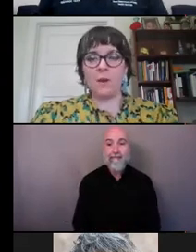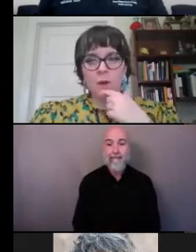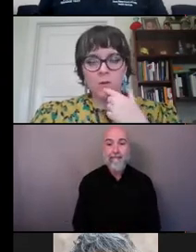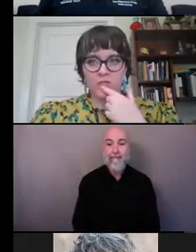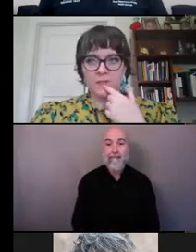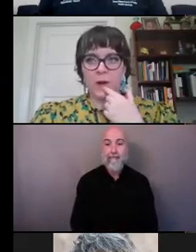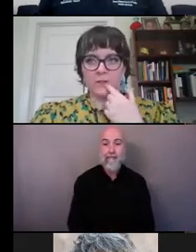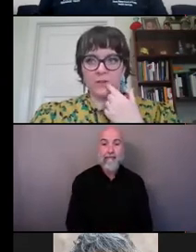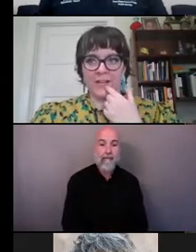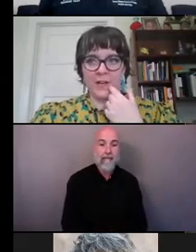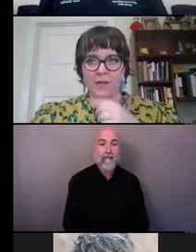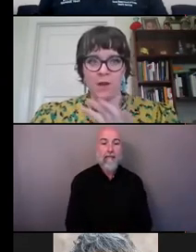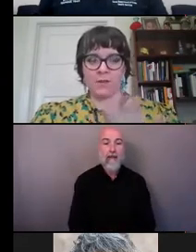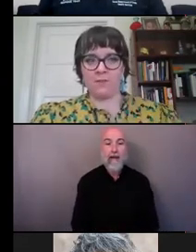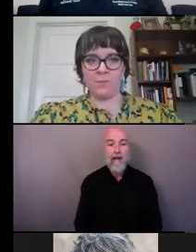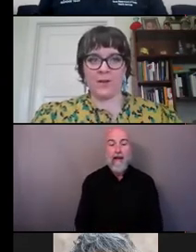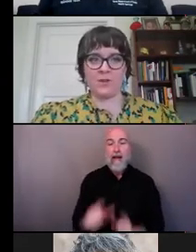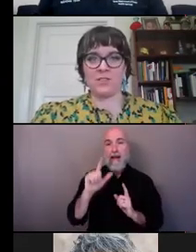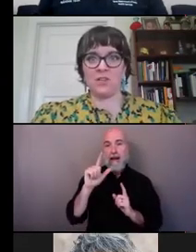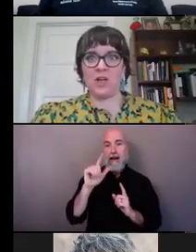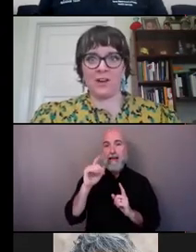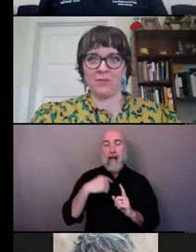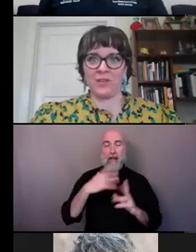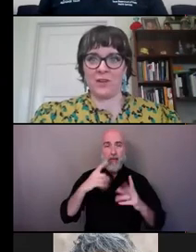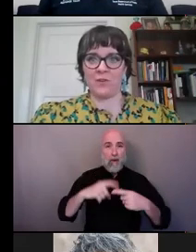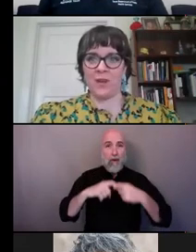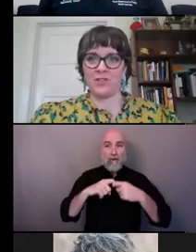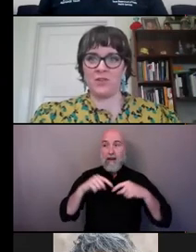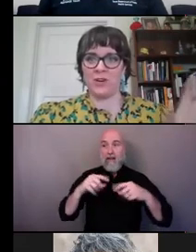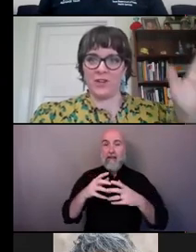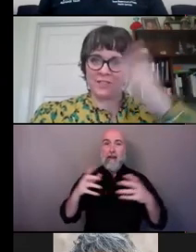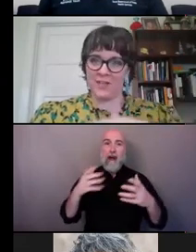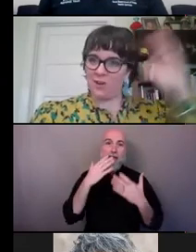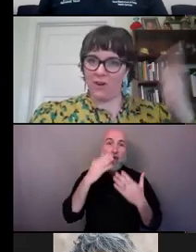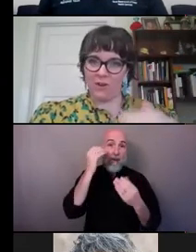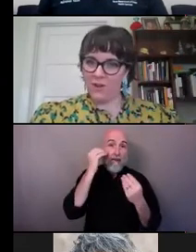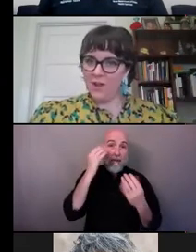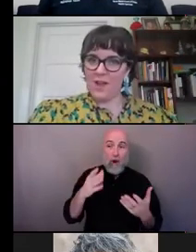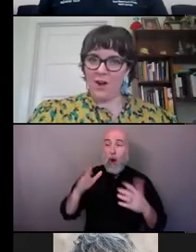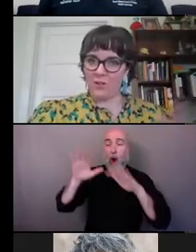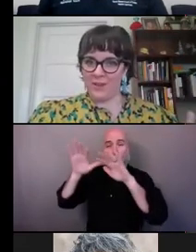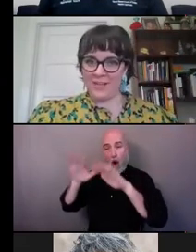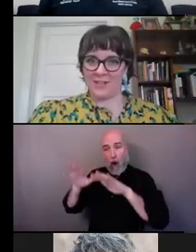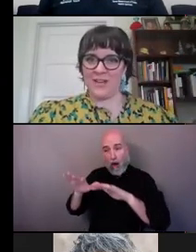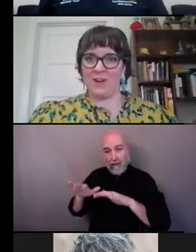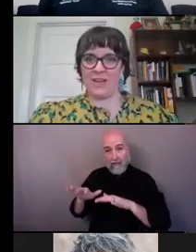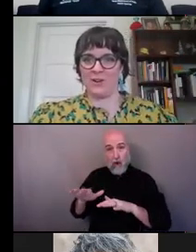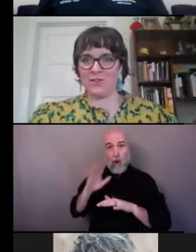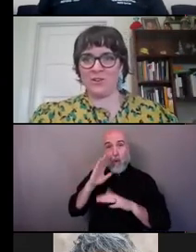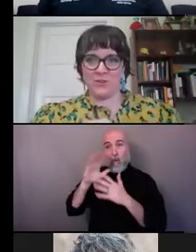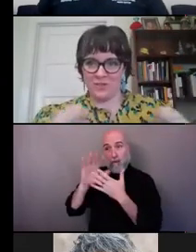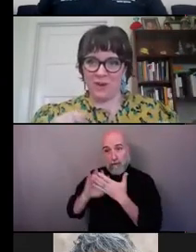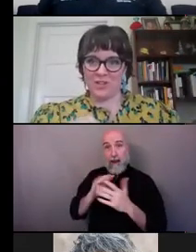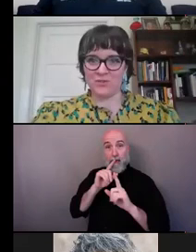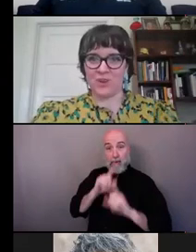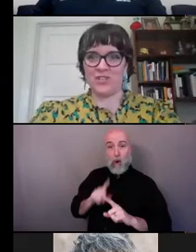Thank you. And I want to just pause for a second and let everybody know this is a lot of really good information. We're going to send it all the written answers out later,